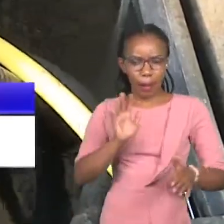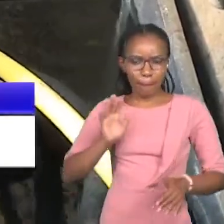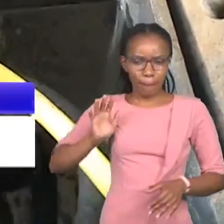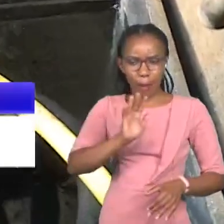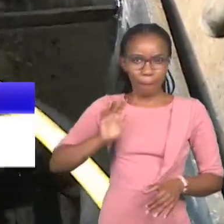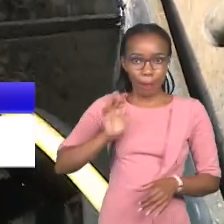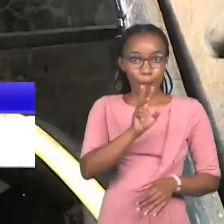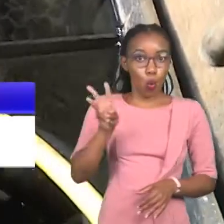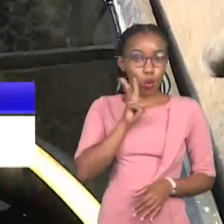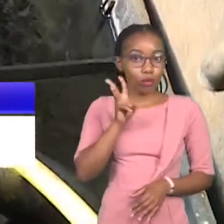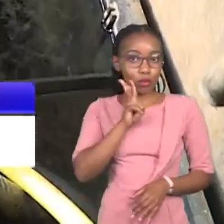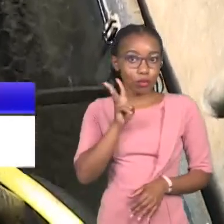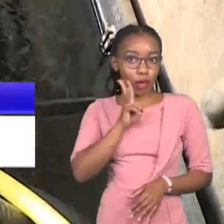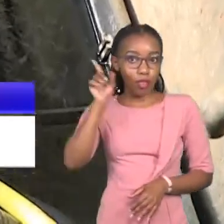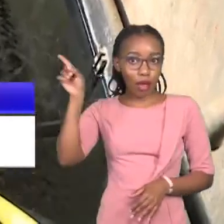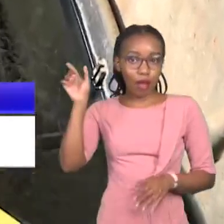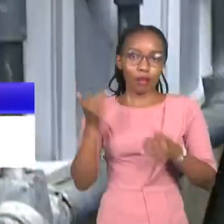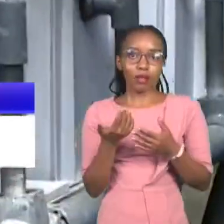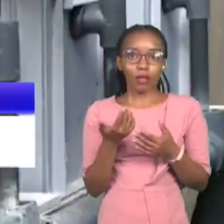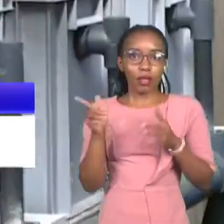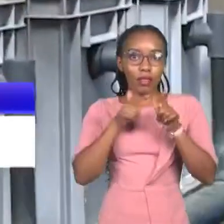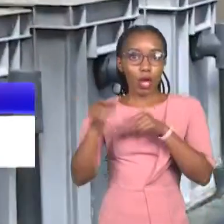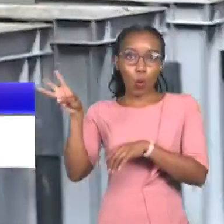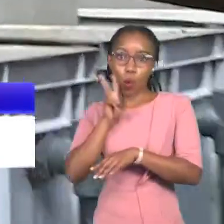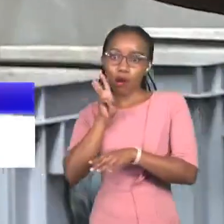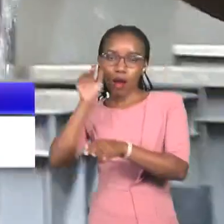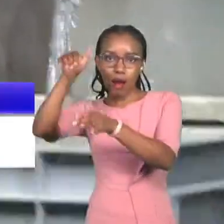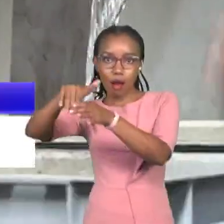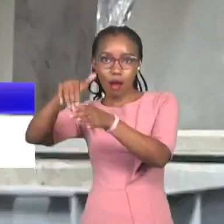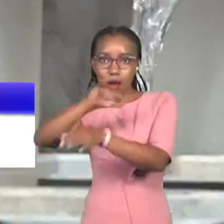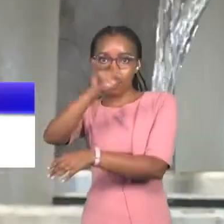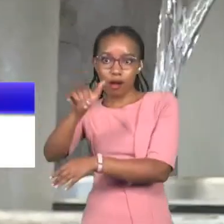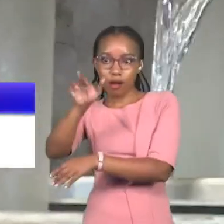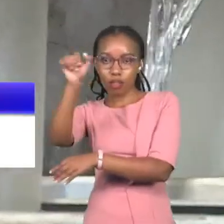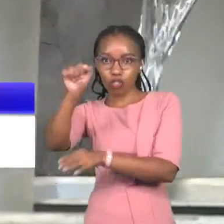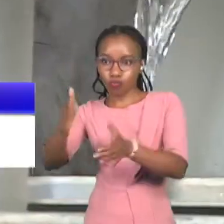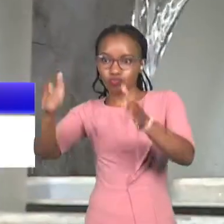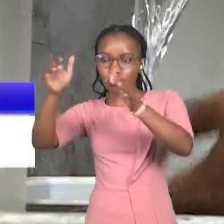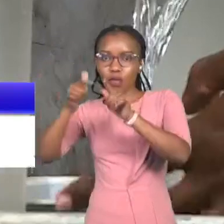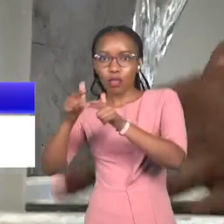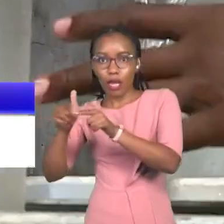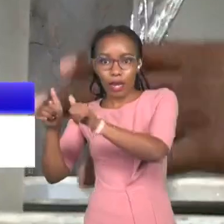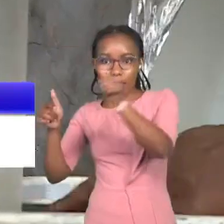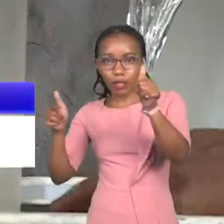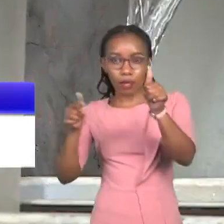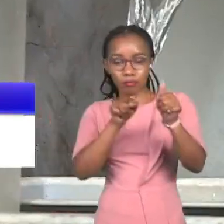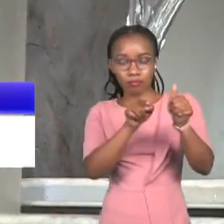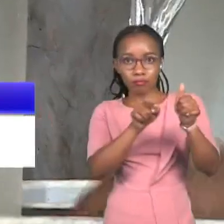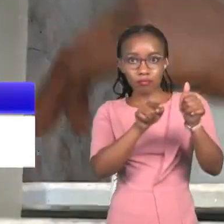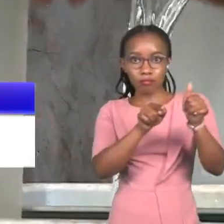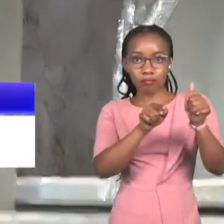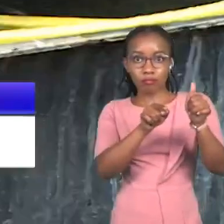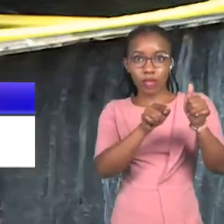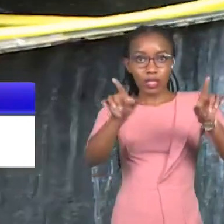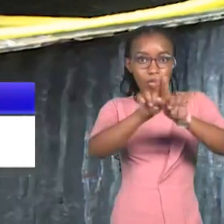up on this top bar. The water gets into the jars, released at the bottom, and then